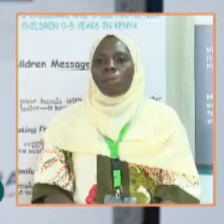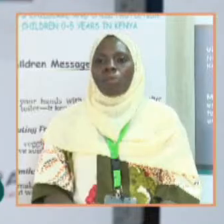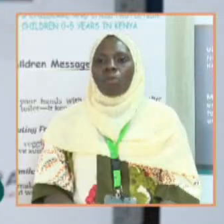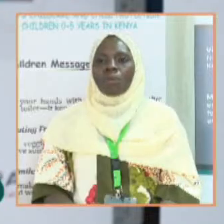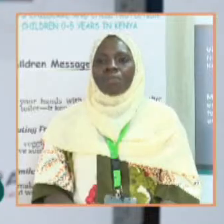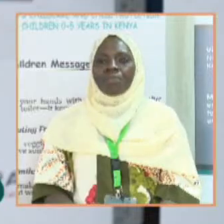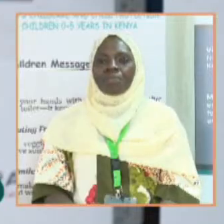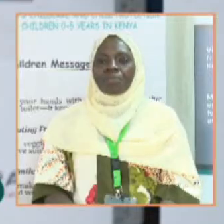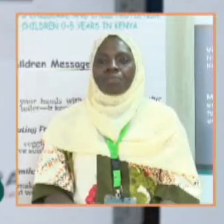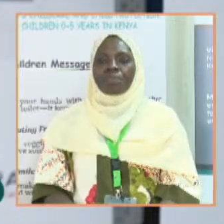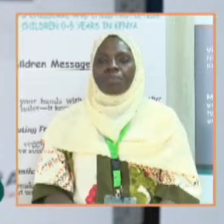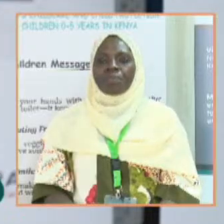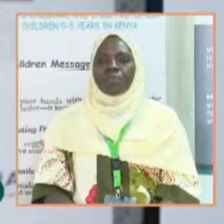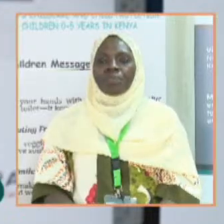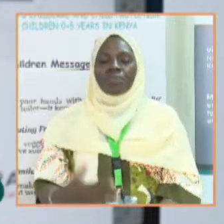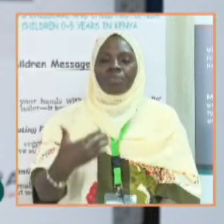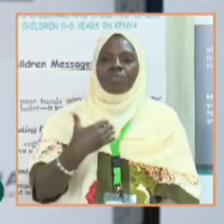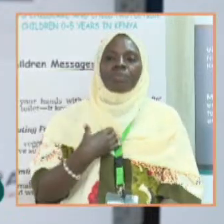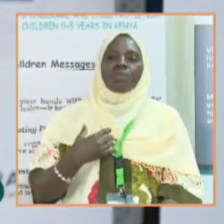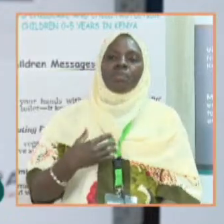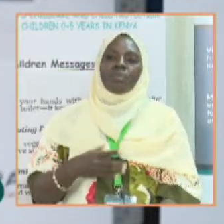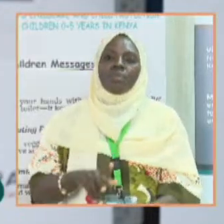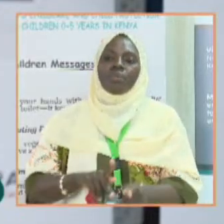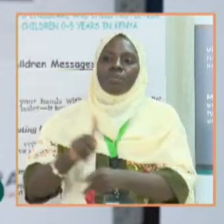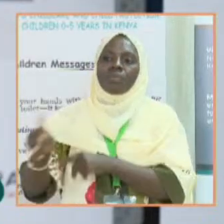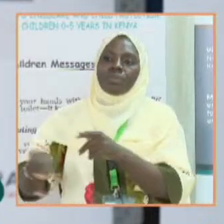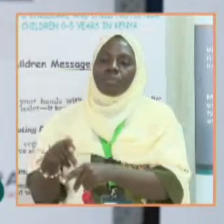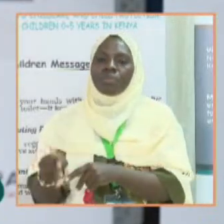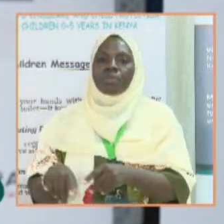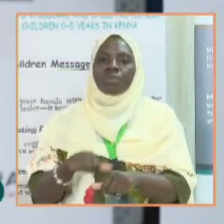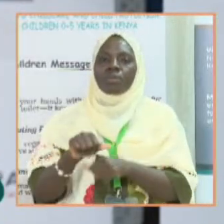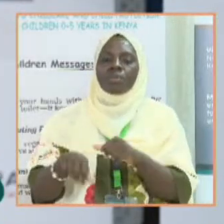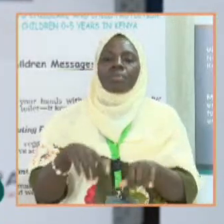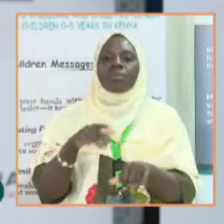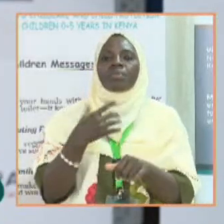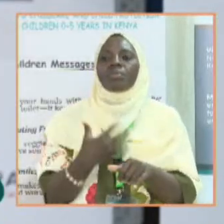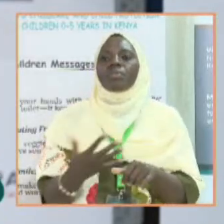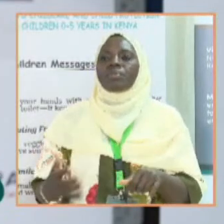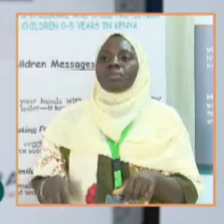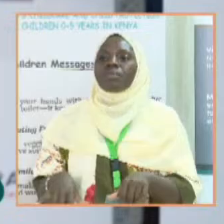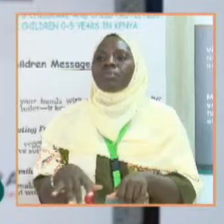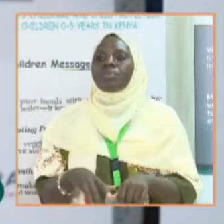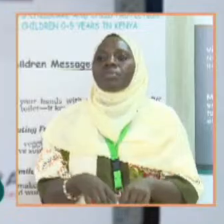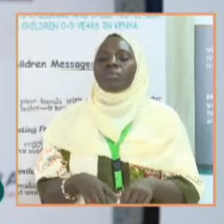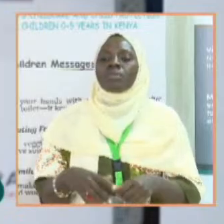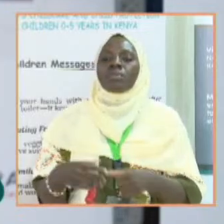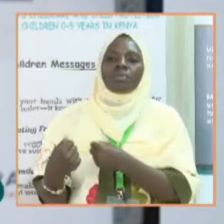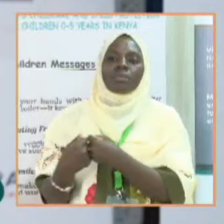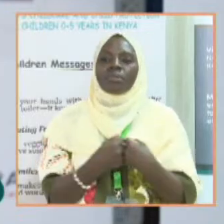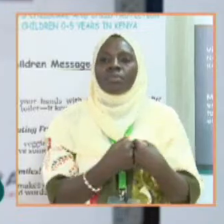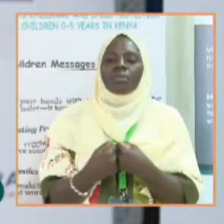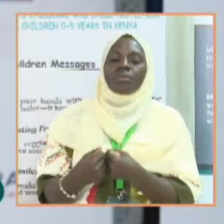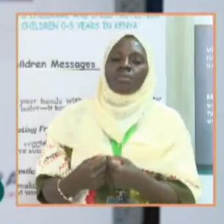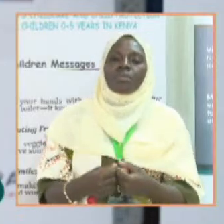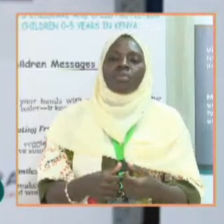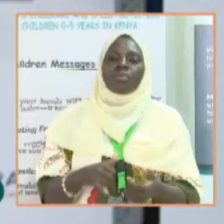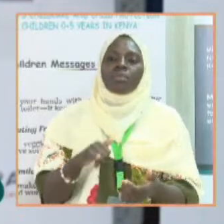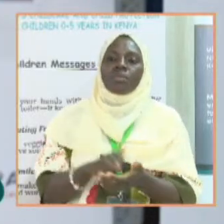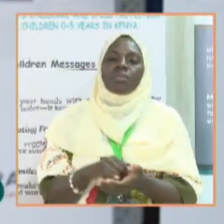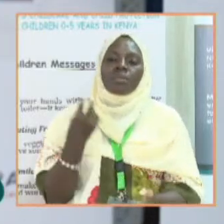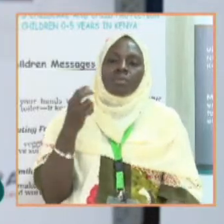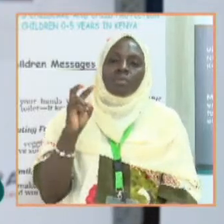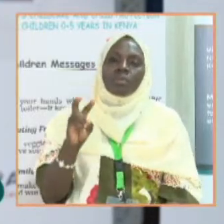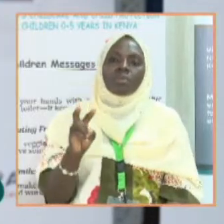department has a system that then collects information about a child. Are there challenges that then we see when we have